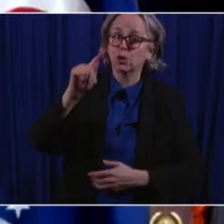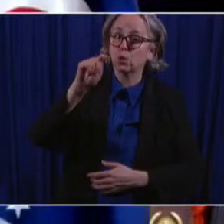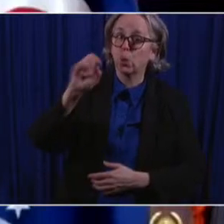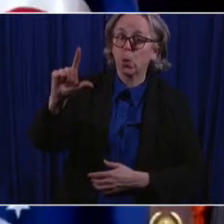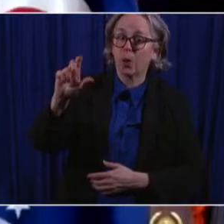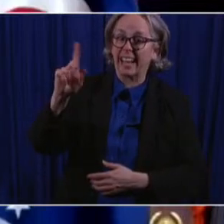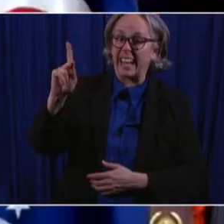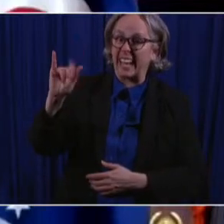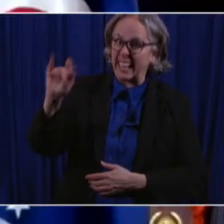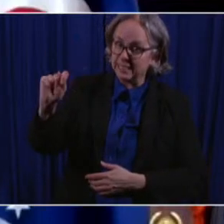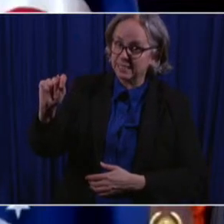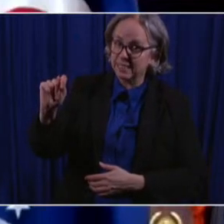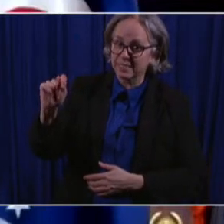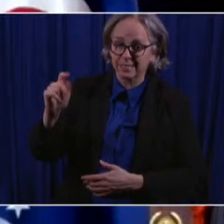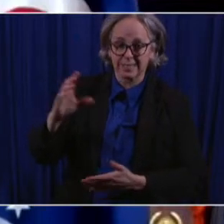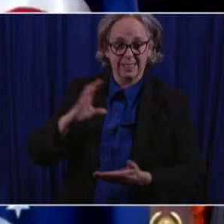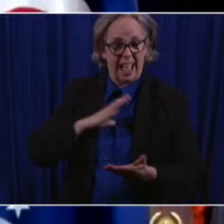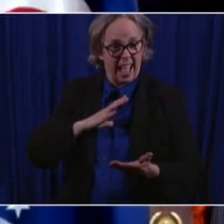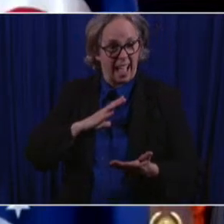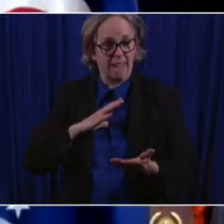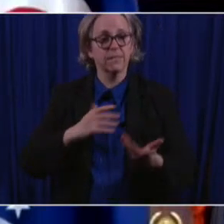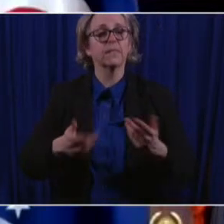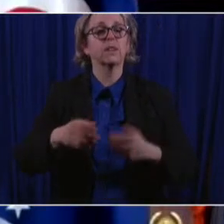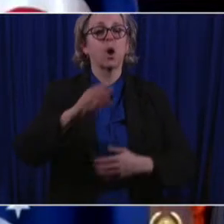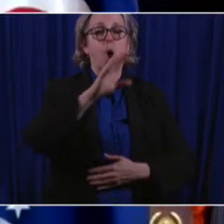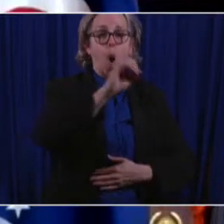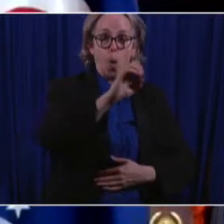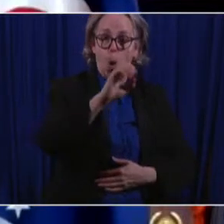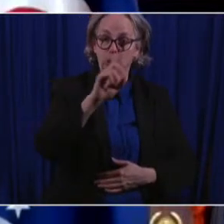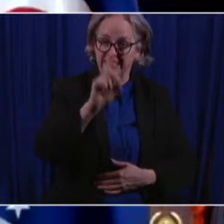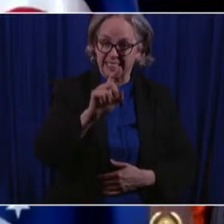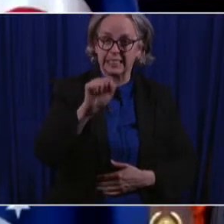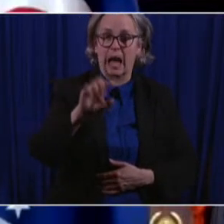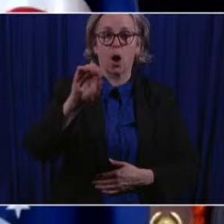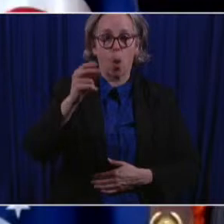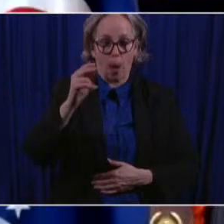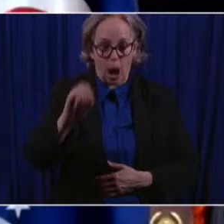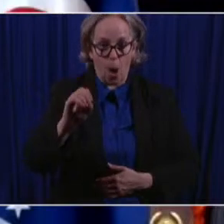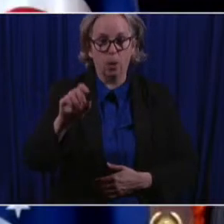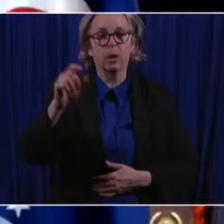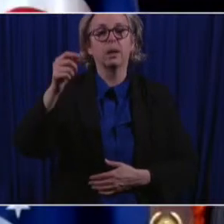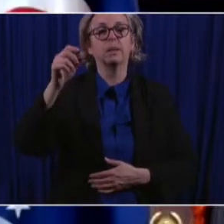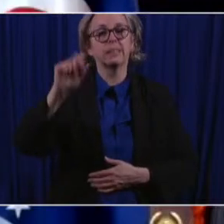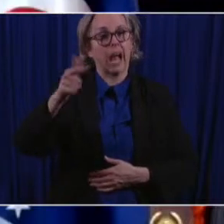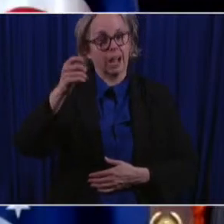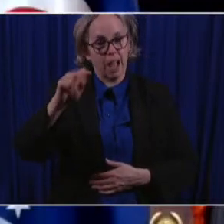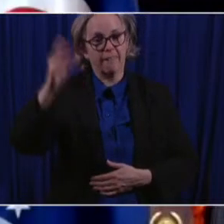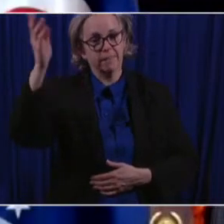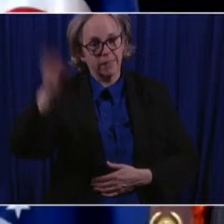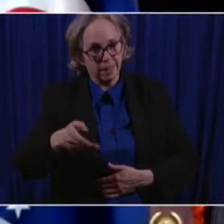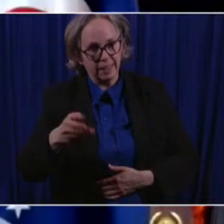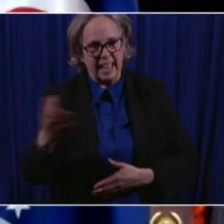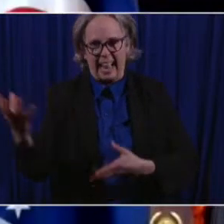ood.ohio.gov/inclusive employer toolkit. And this is our state agency, OOD is, to help Ohioans with